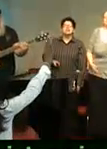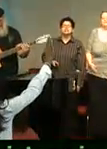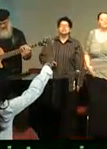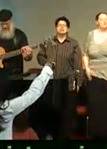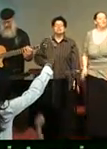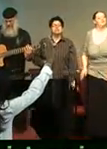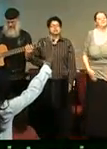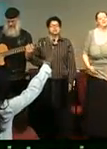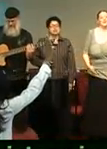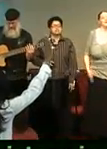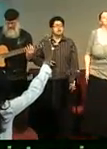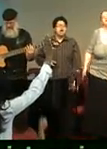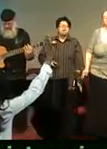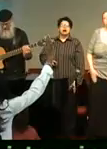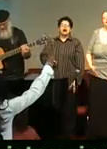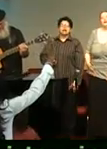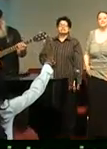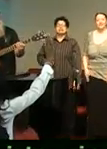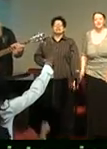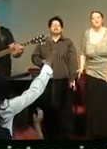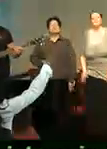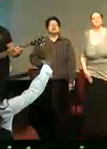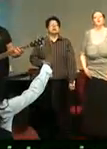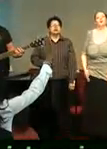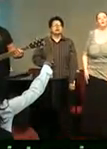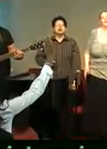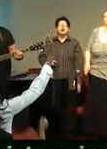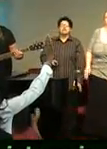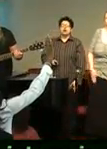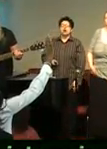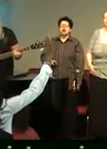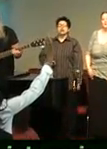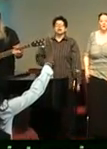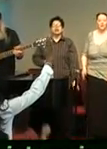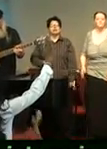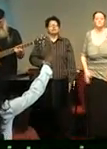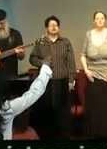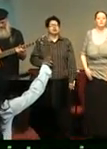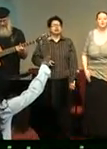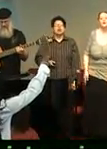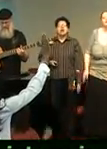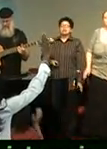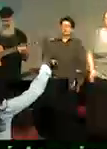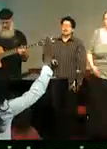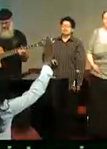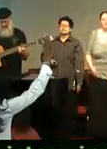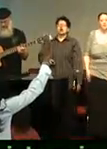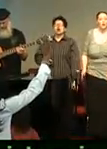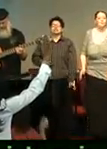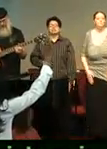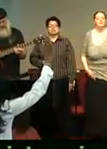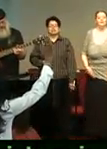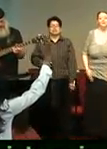Victory J myor forever